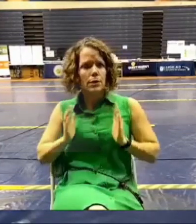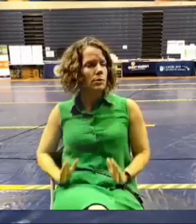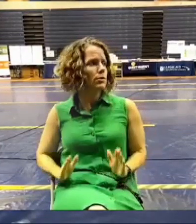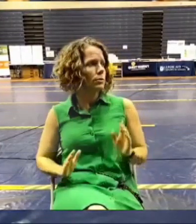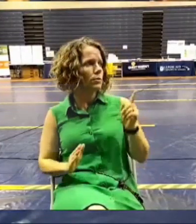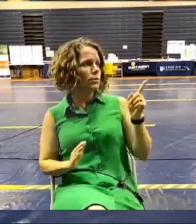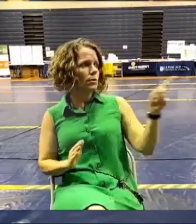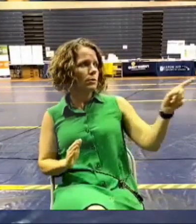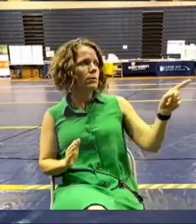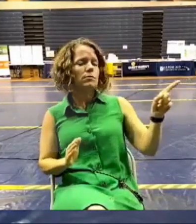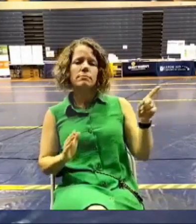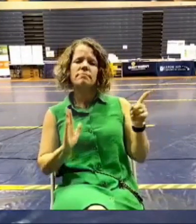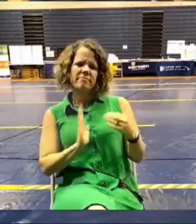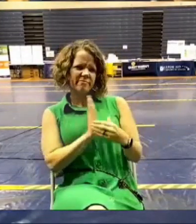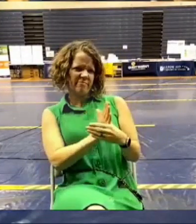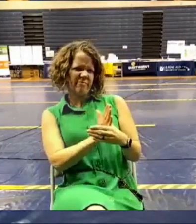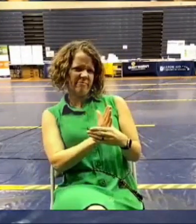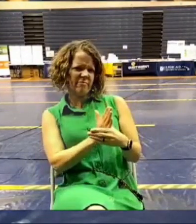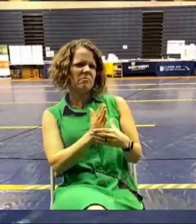tried. Sir, I think we can help you after.